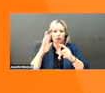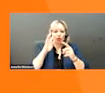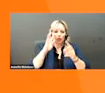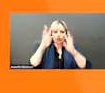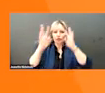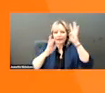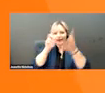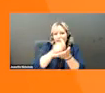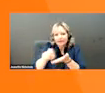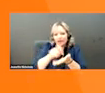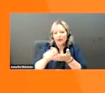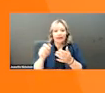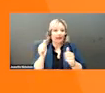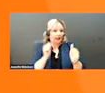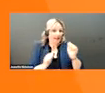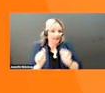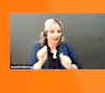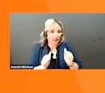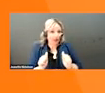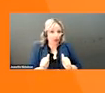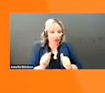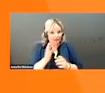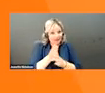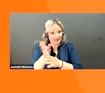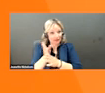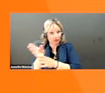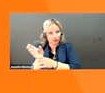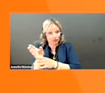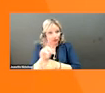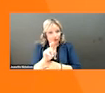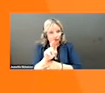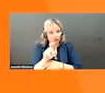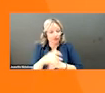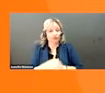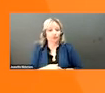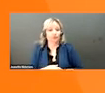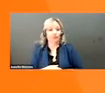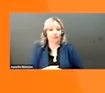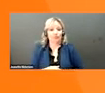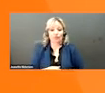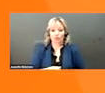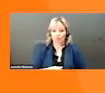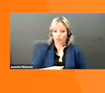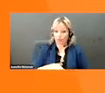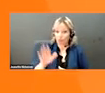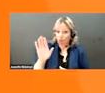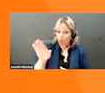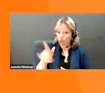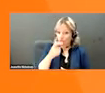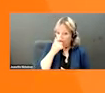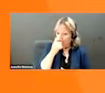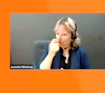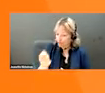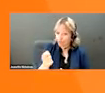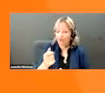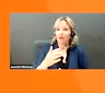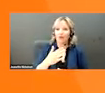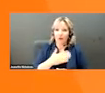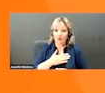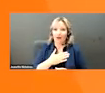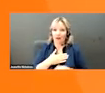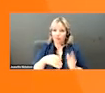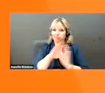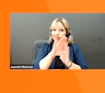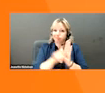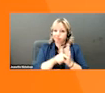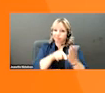Oh boy. Well, interestingly, my background actually is in fine arts. So